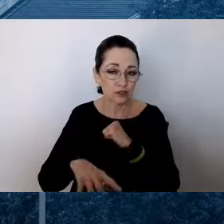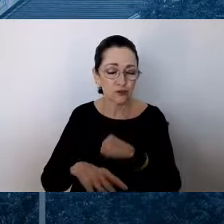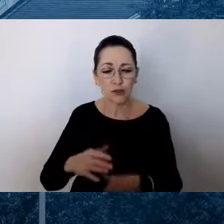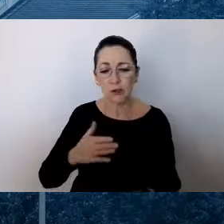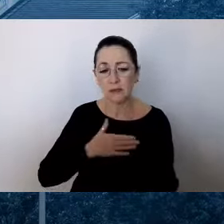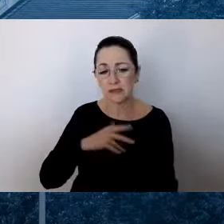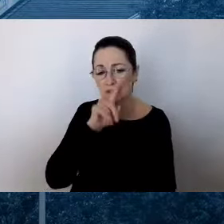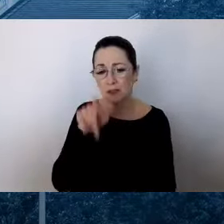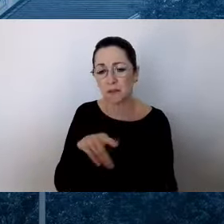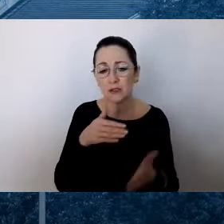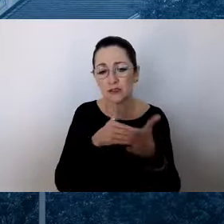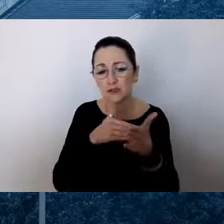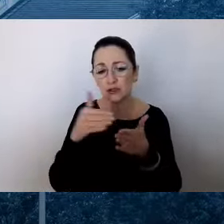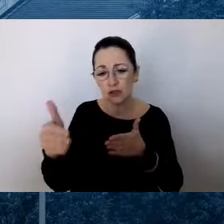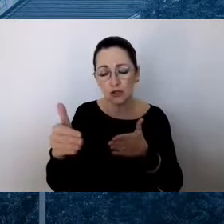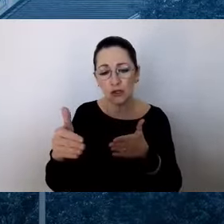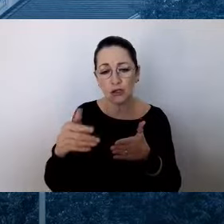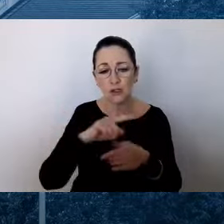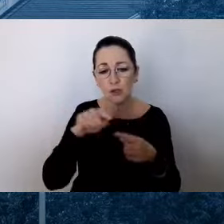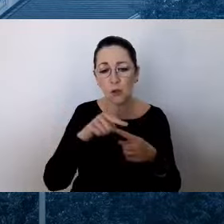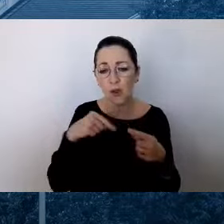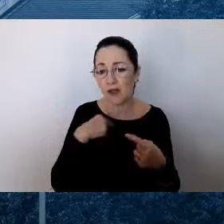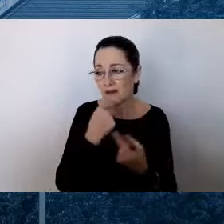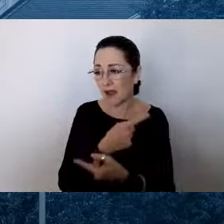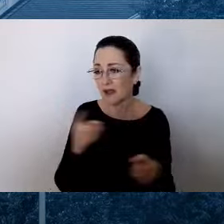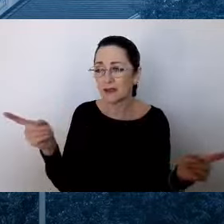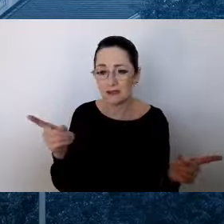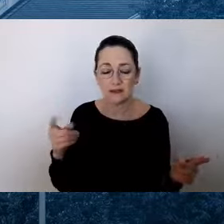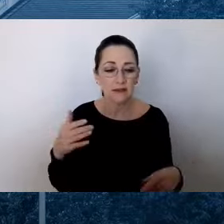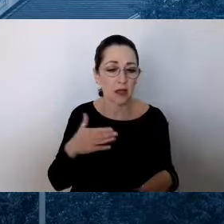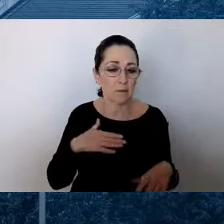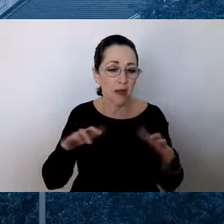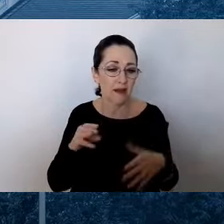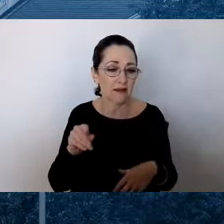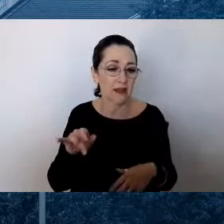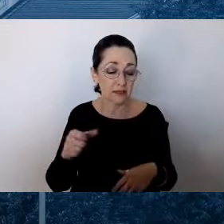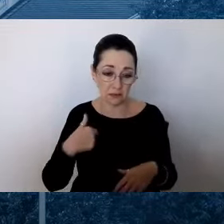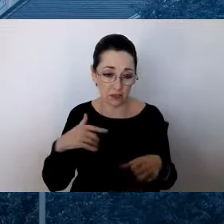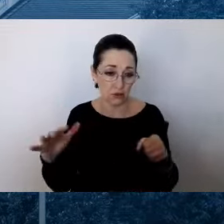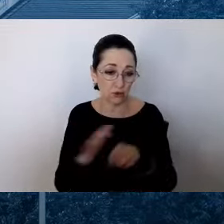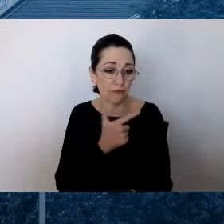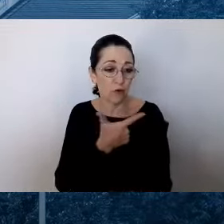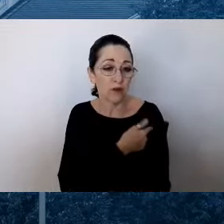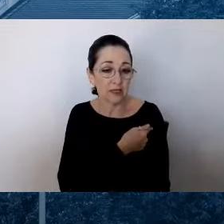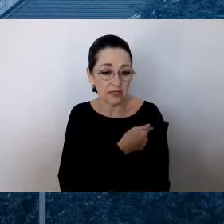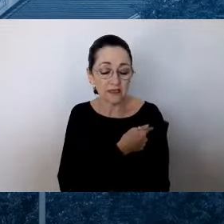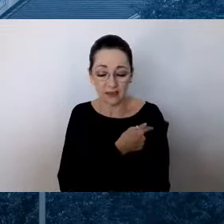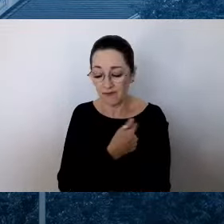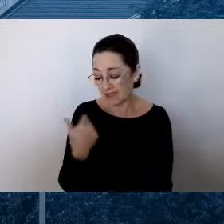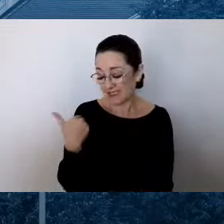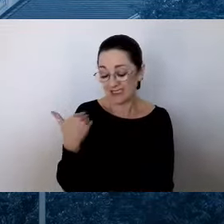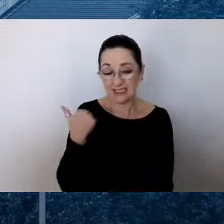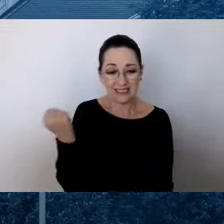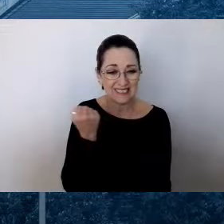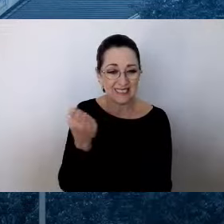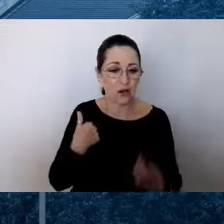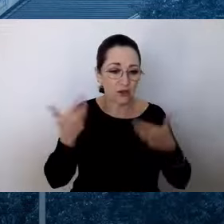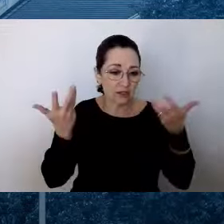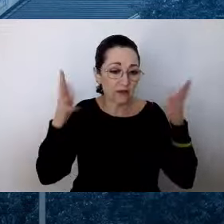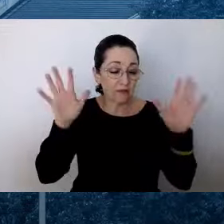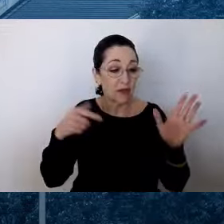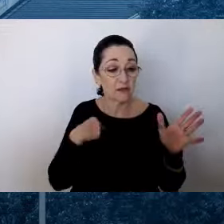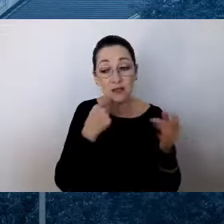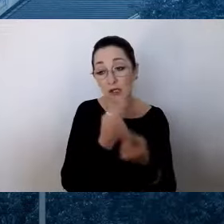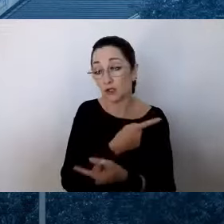of times when I'm telling my classmates, I actually am fully vaccinated now, as in this past Saturday, and I told them about my